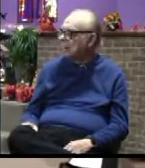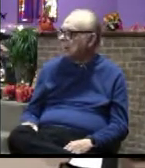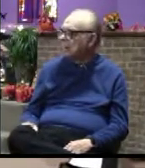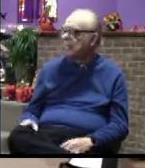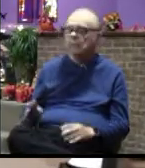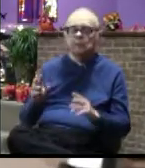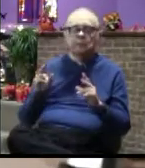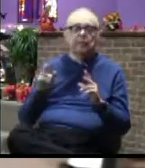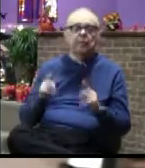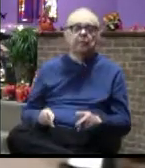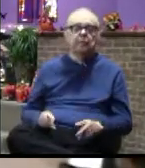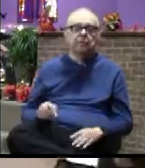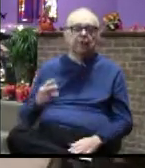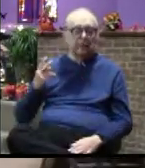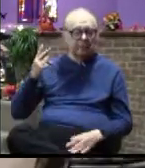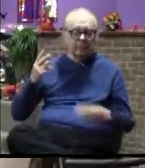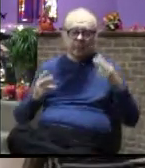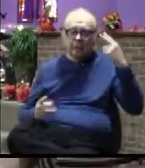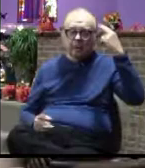the person that cuts your hair